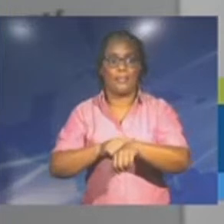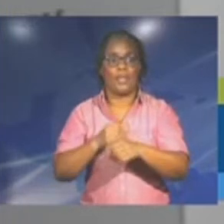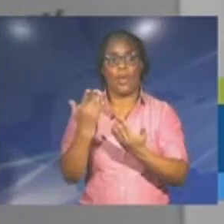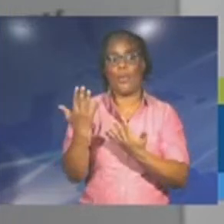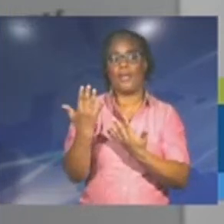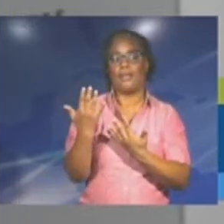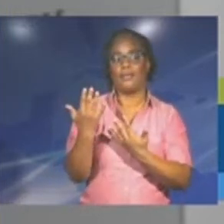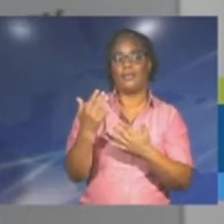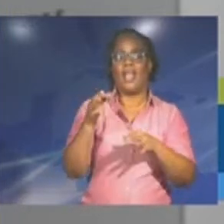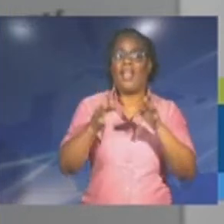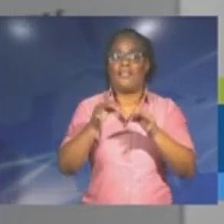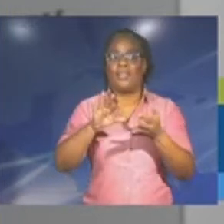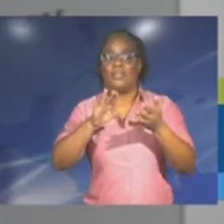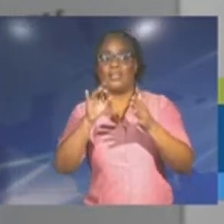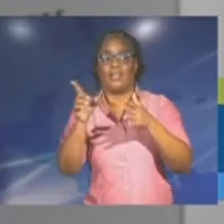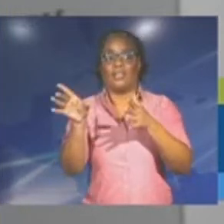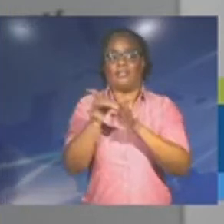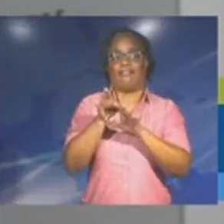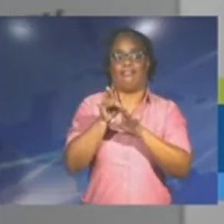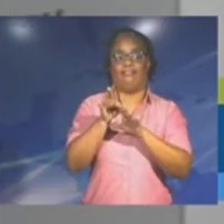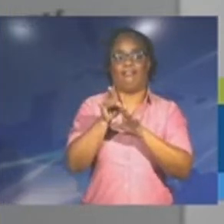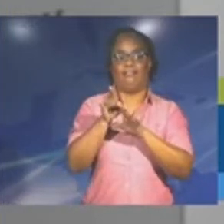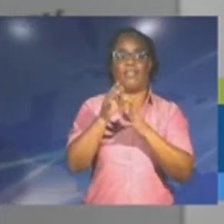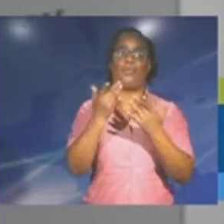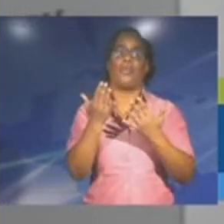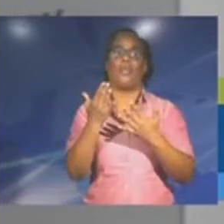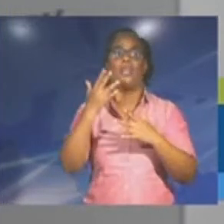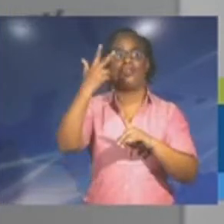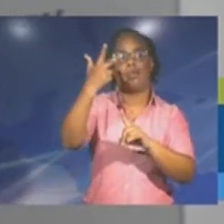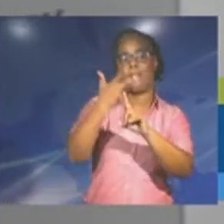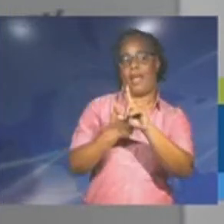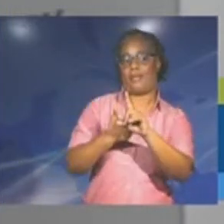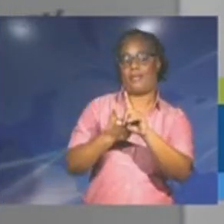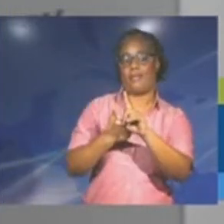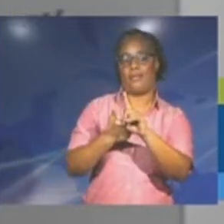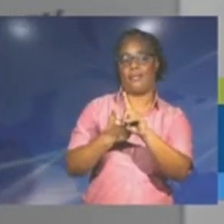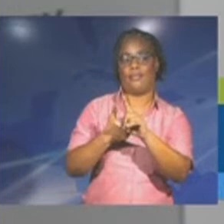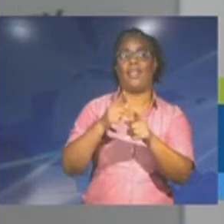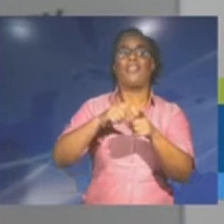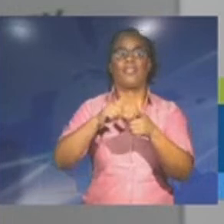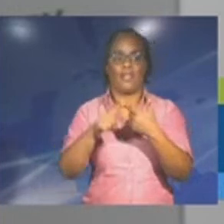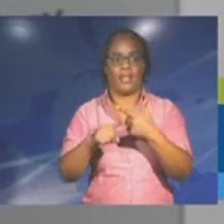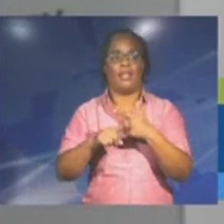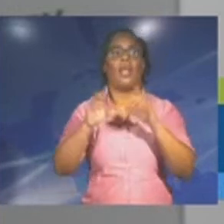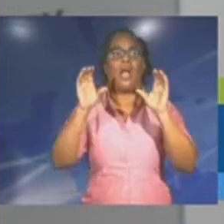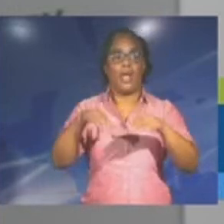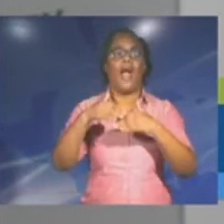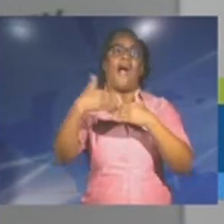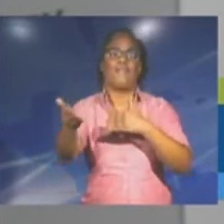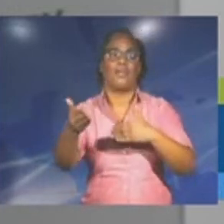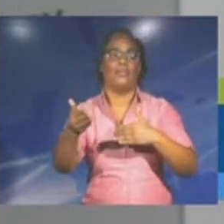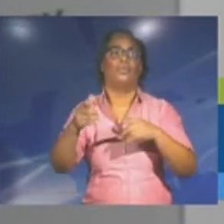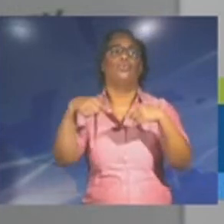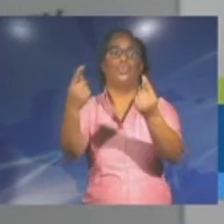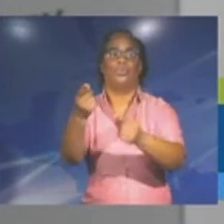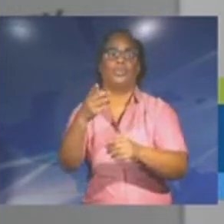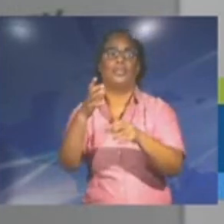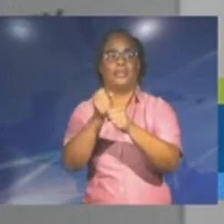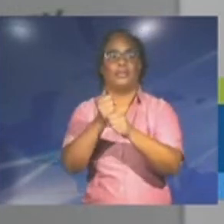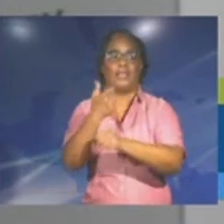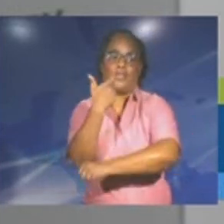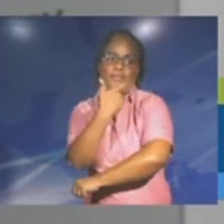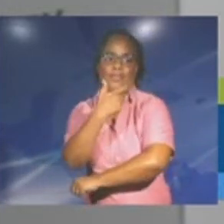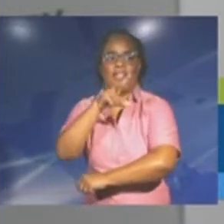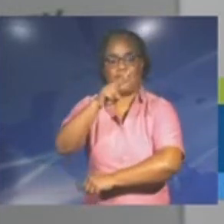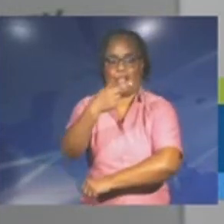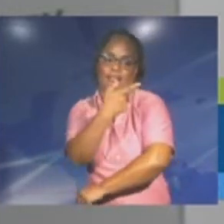confirmed, then you wait 3 months post that infection and you can have your booster, or you could have your additional doses, as the case may be.